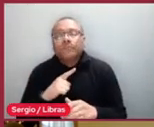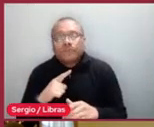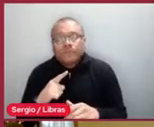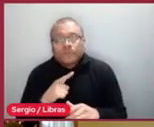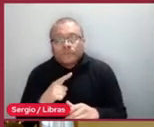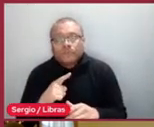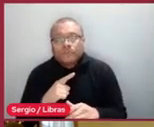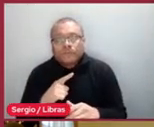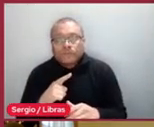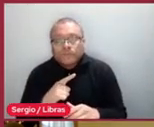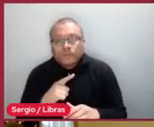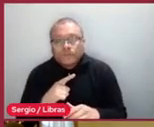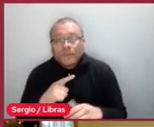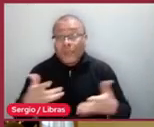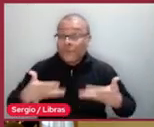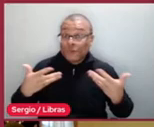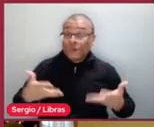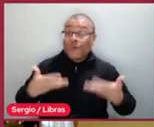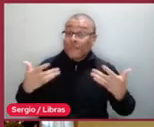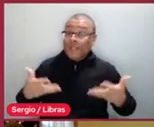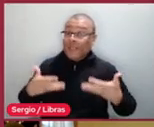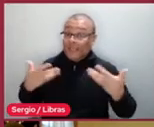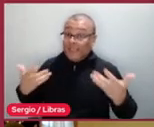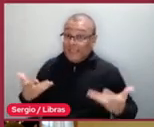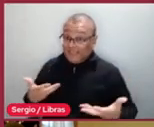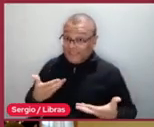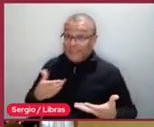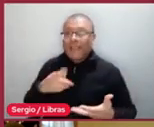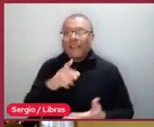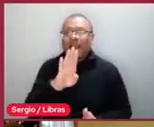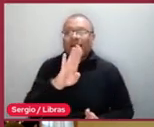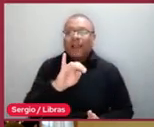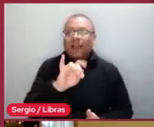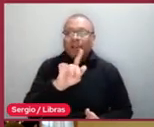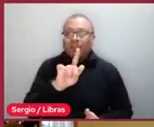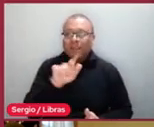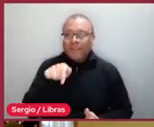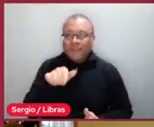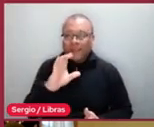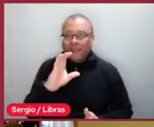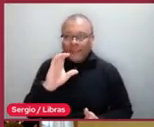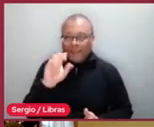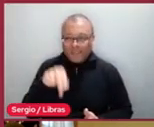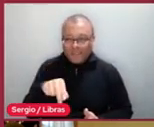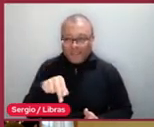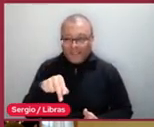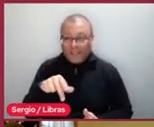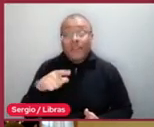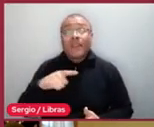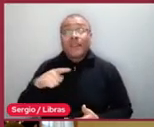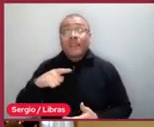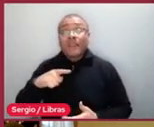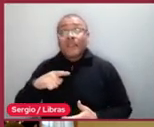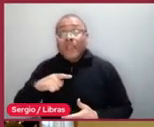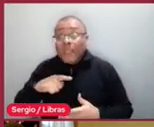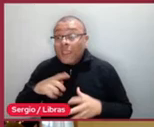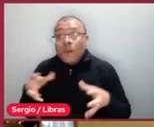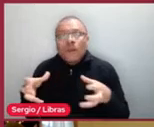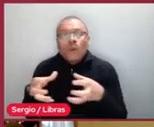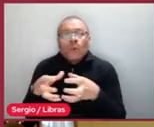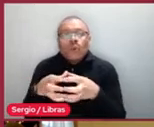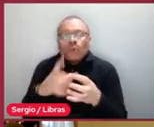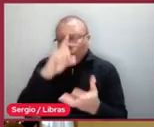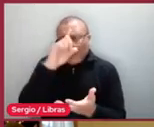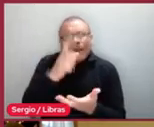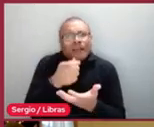everyone was really happy, and B Corp Incorporated came and purchased our system. And they decided